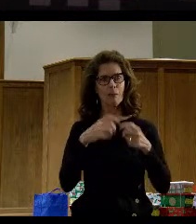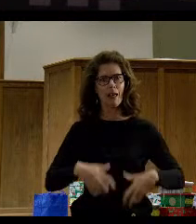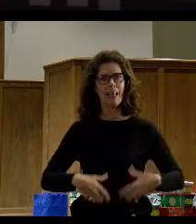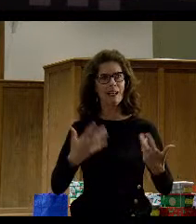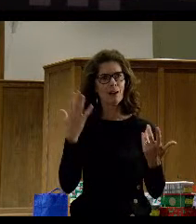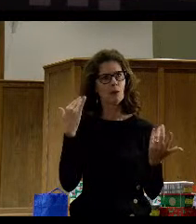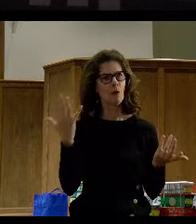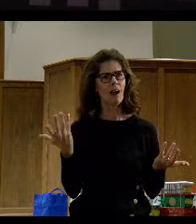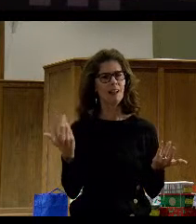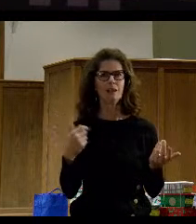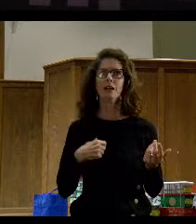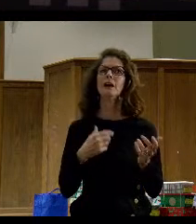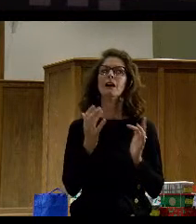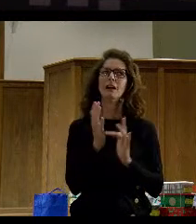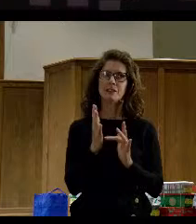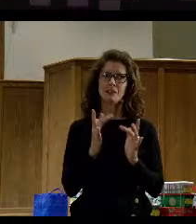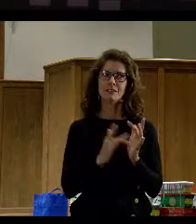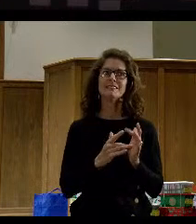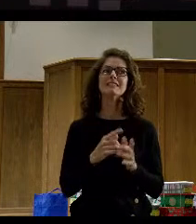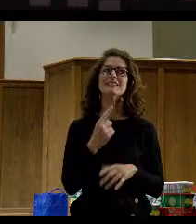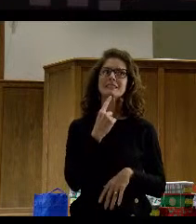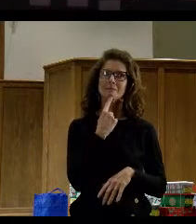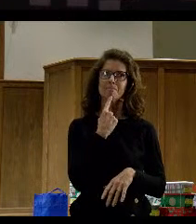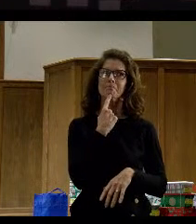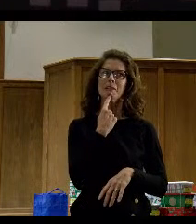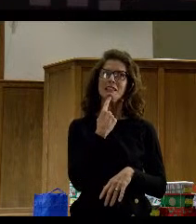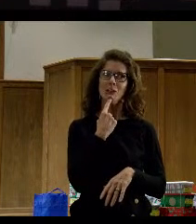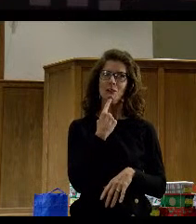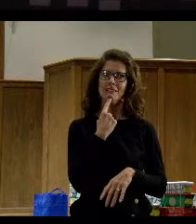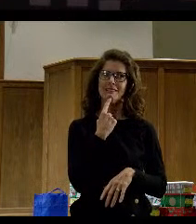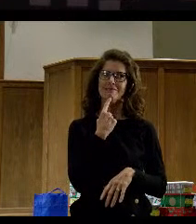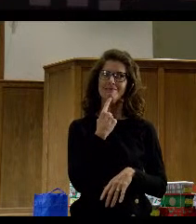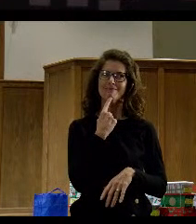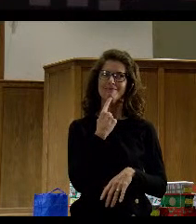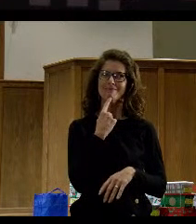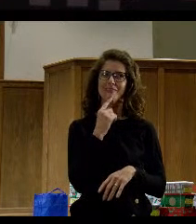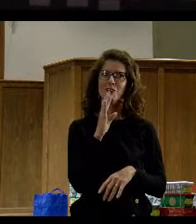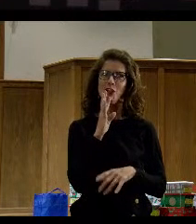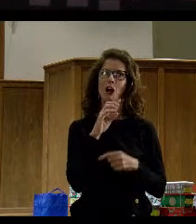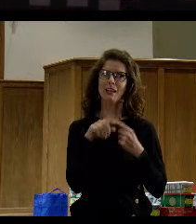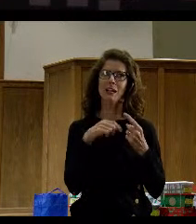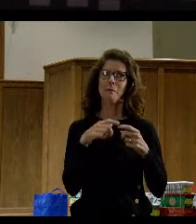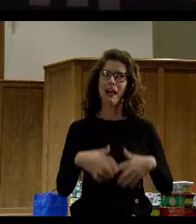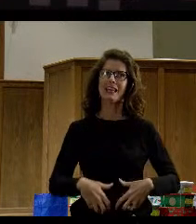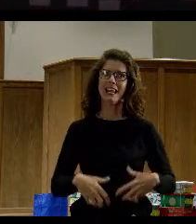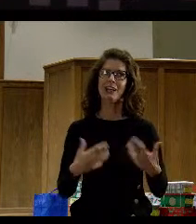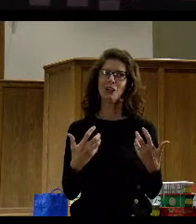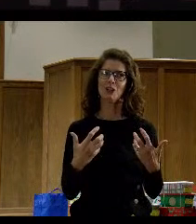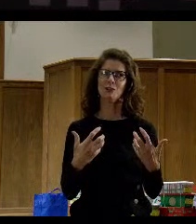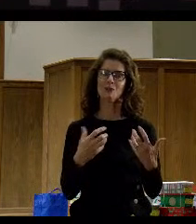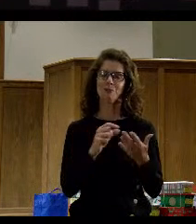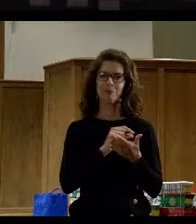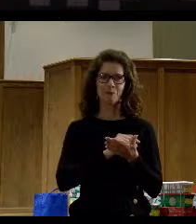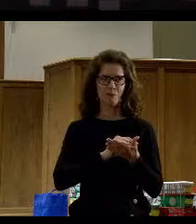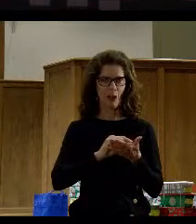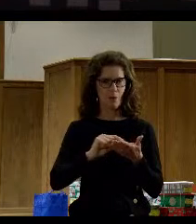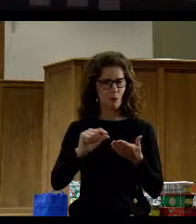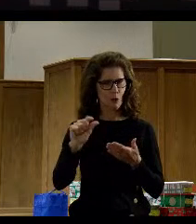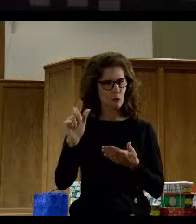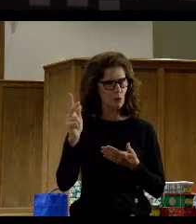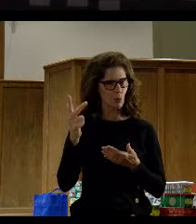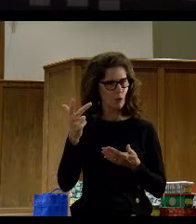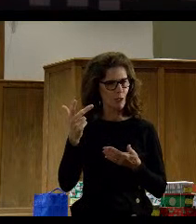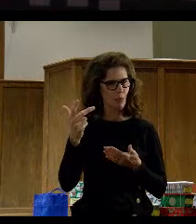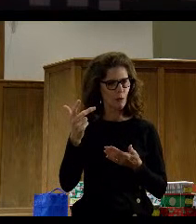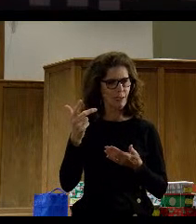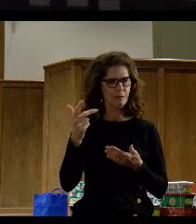serious when he's talking about anger. Verse 23, "Therefore, if you're offering something a gift at the altar,